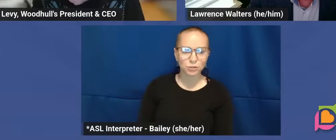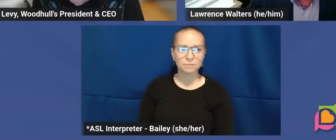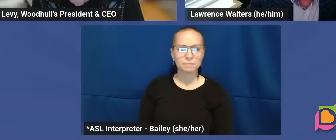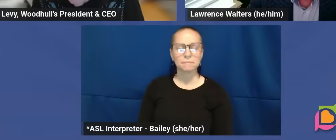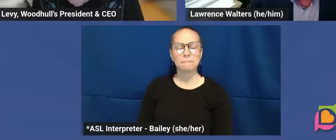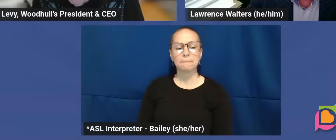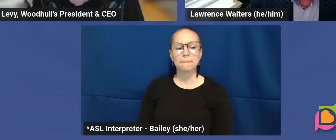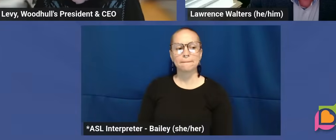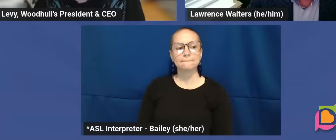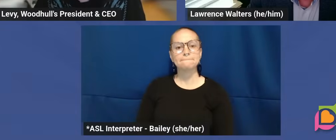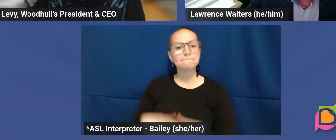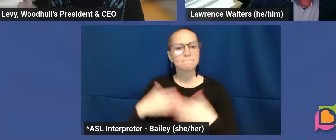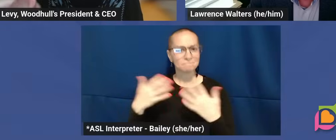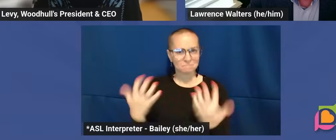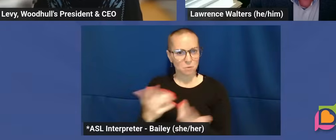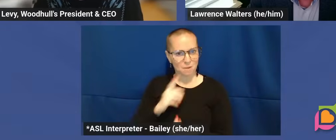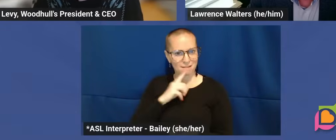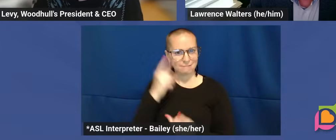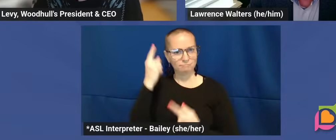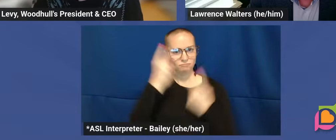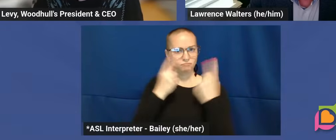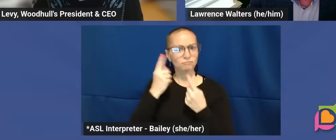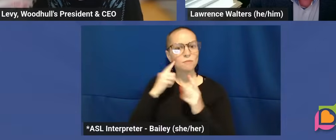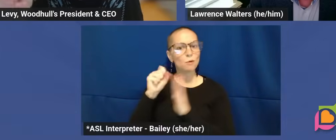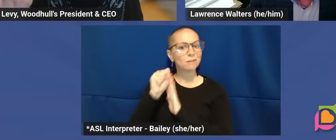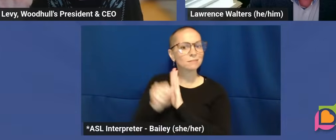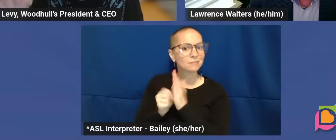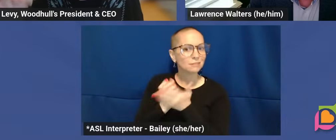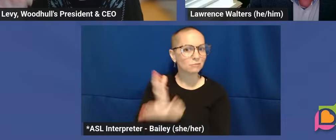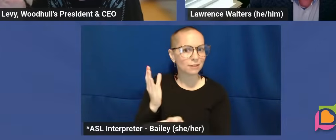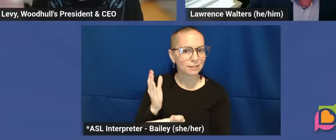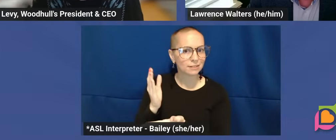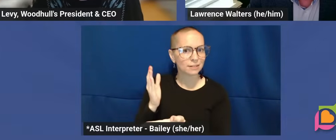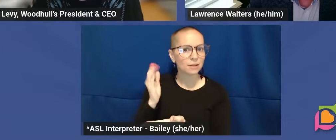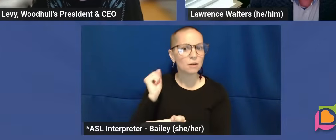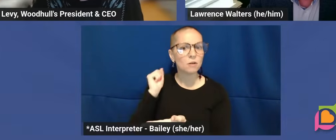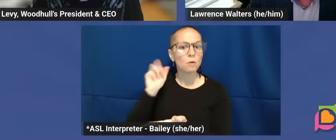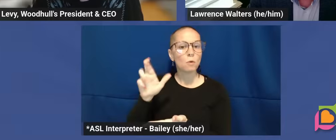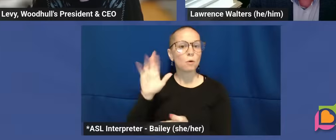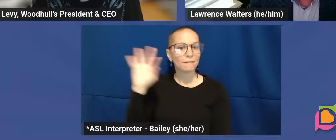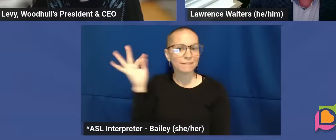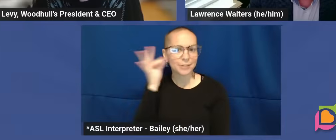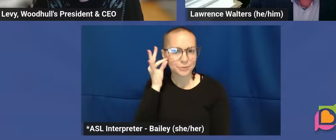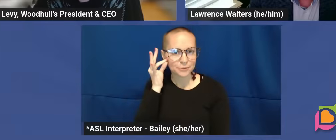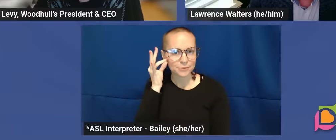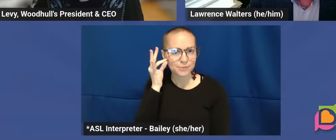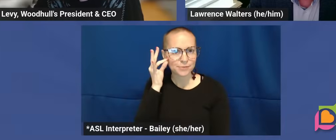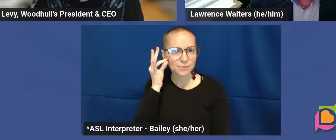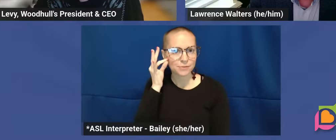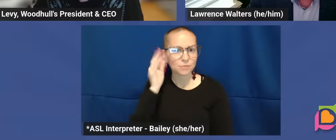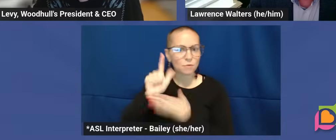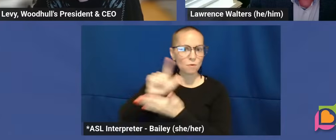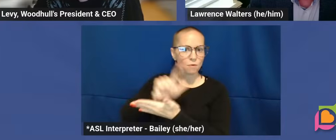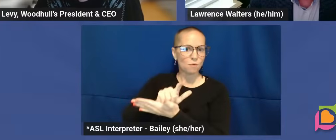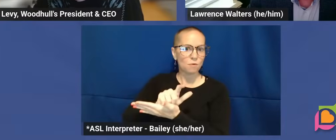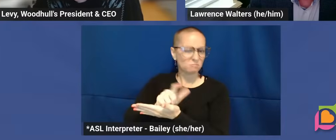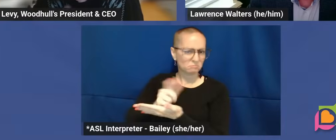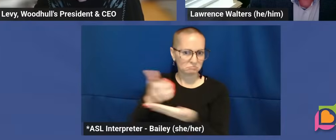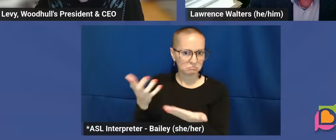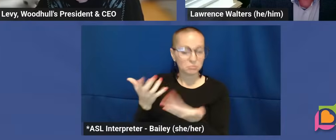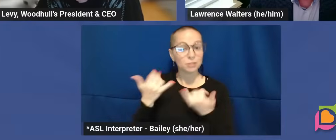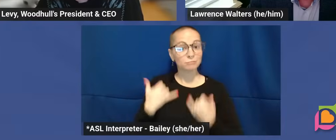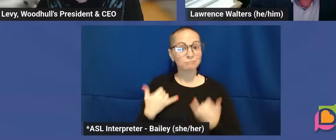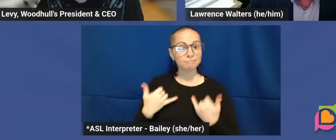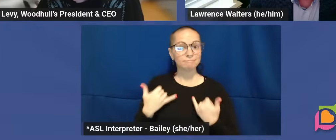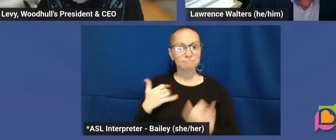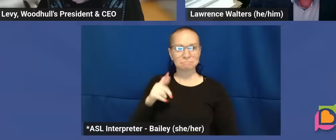What is the thinking as far as states' rights or a federal law? Right now,